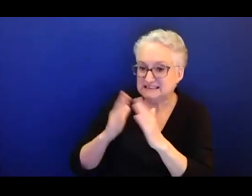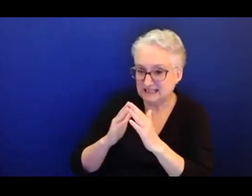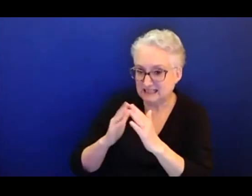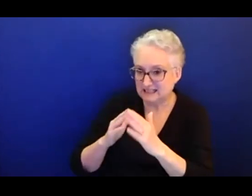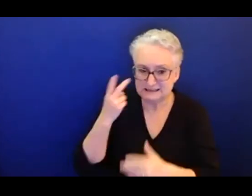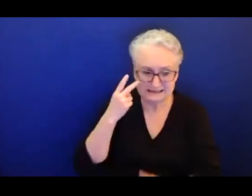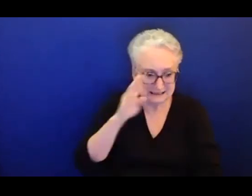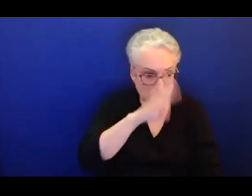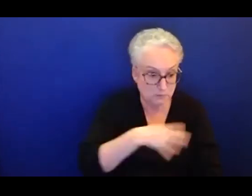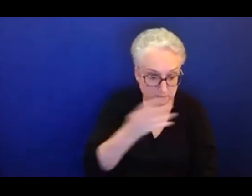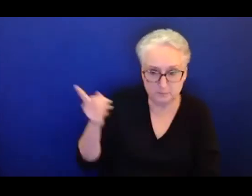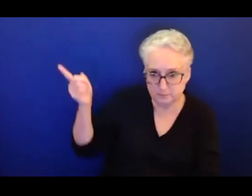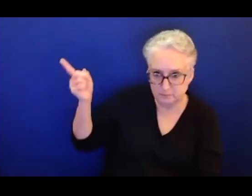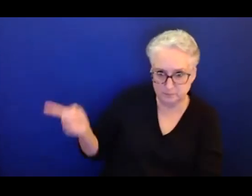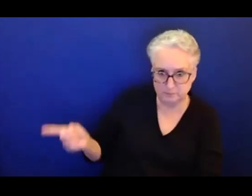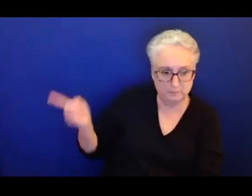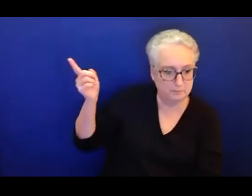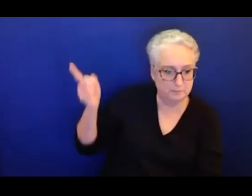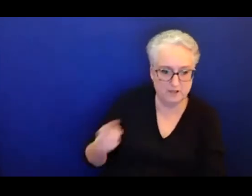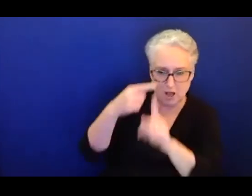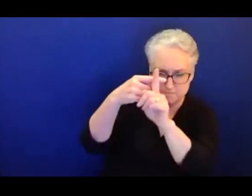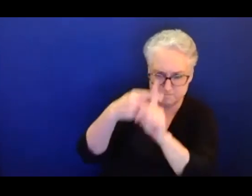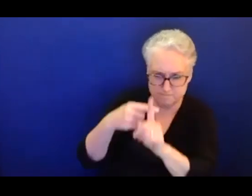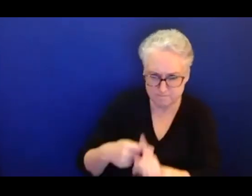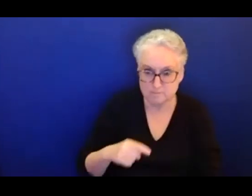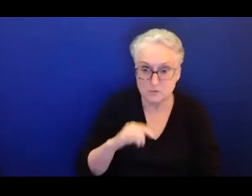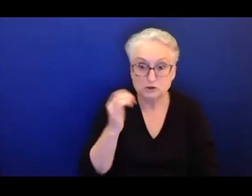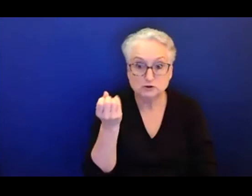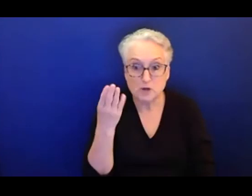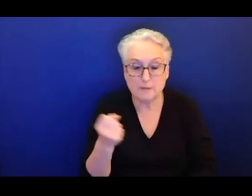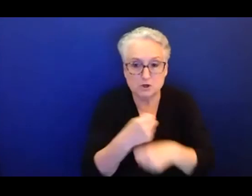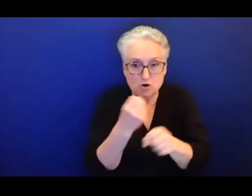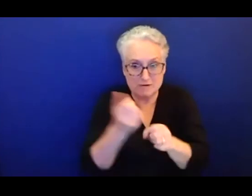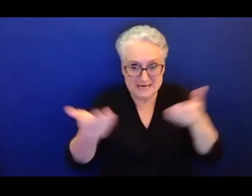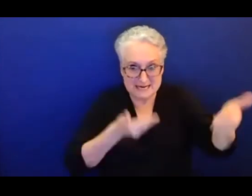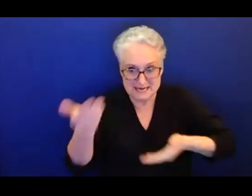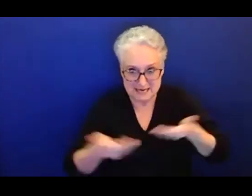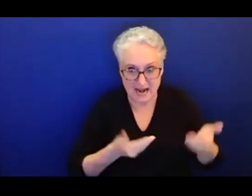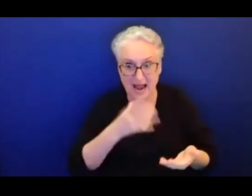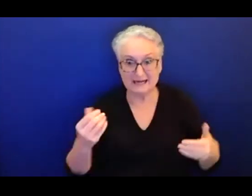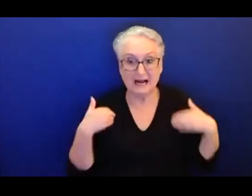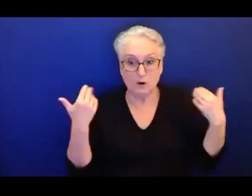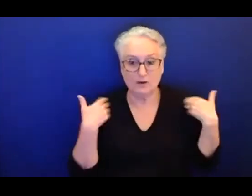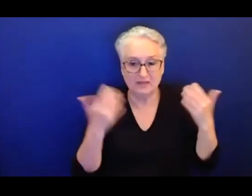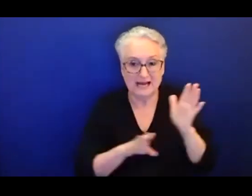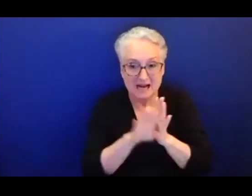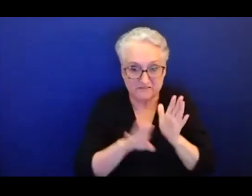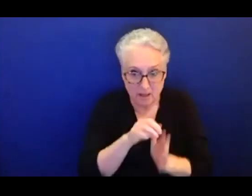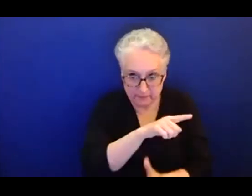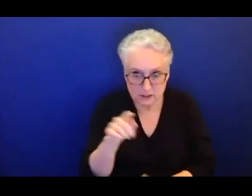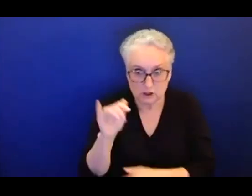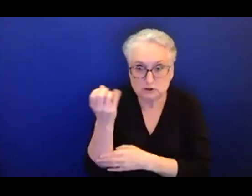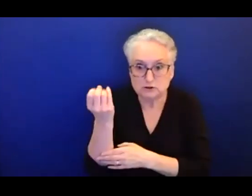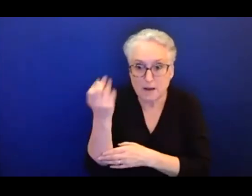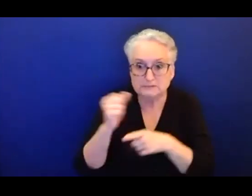areas are job creation, youth development, and employment opportunities and job training. Our department oversees